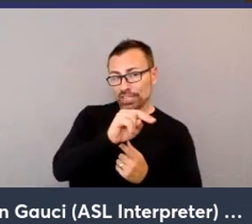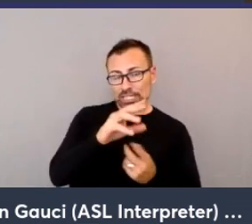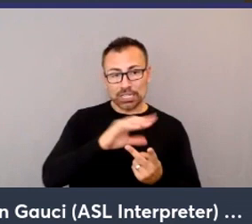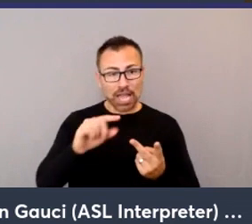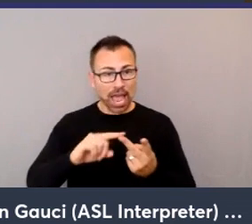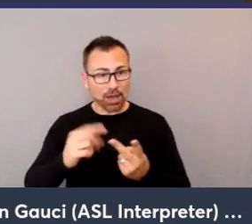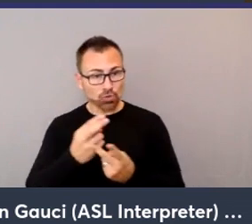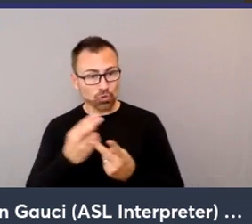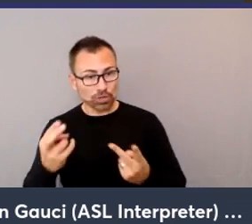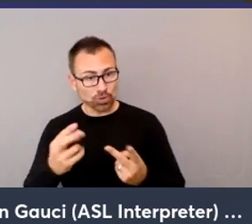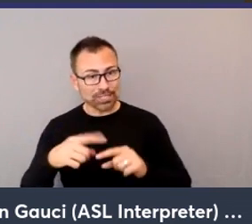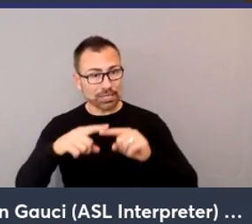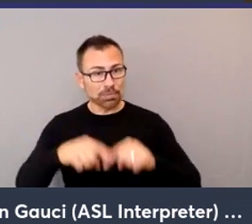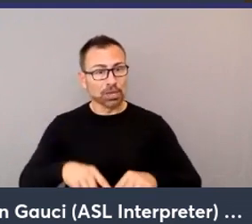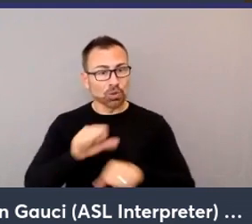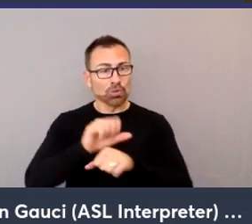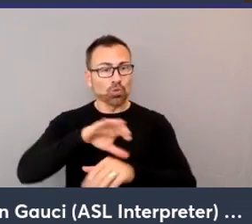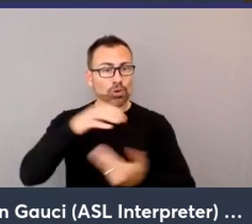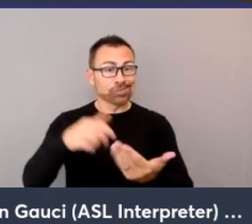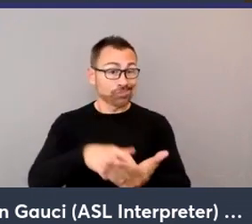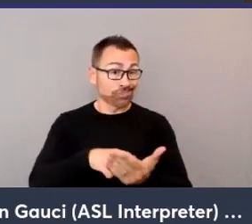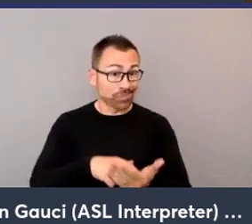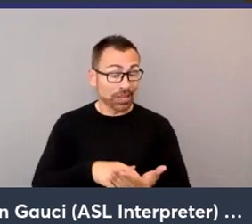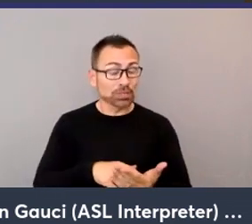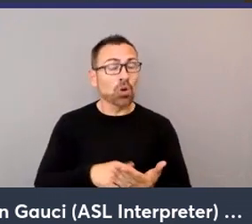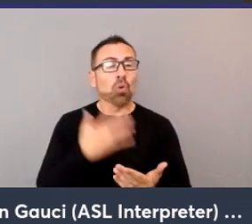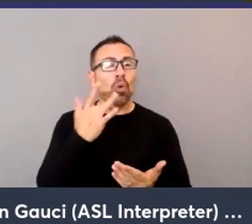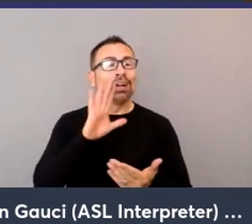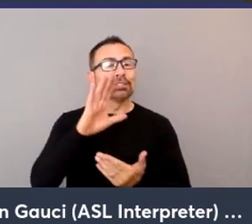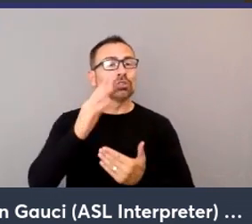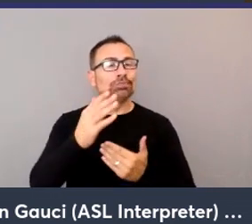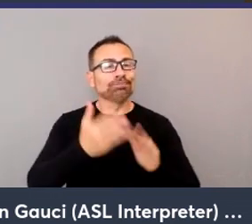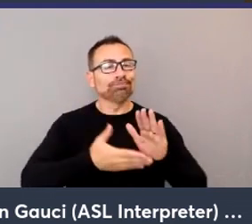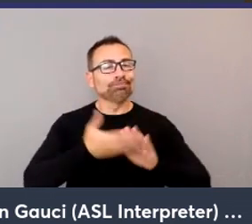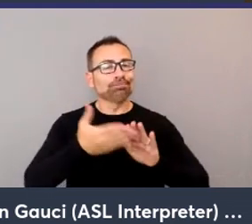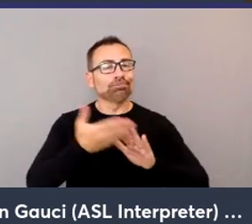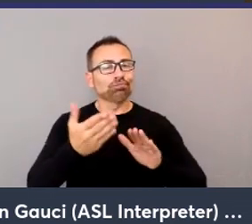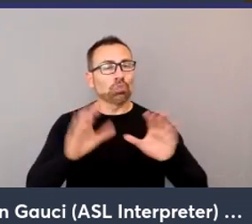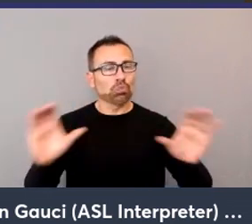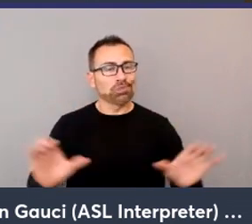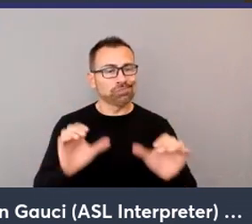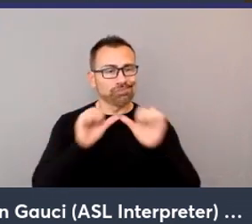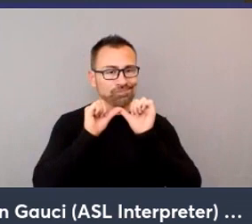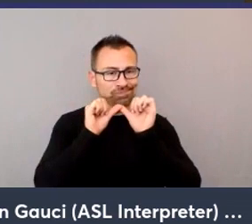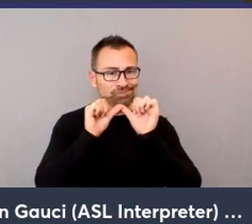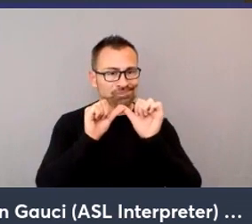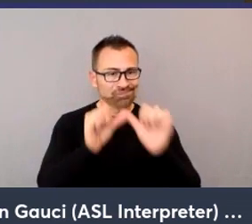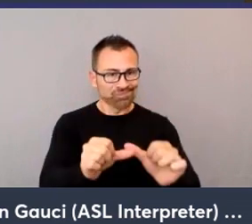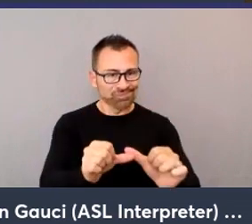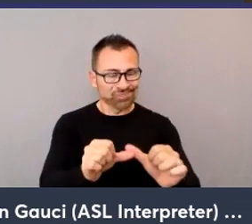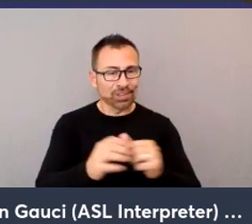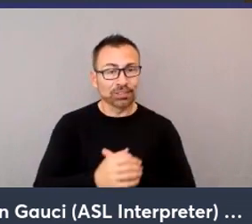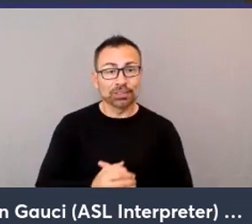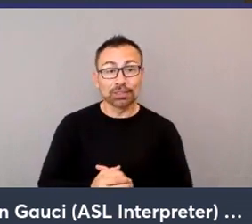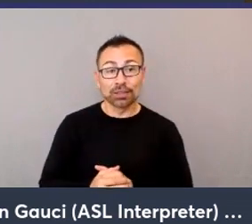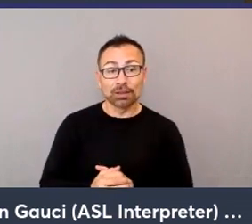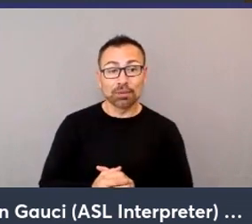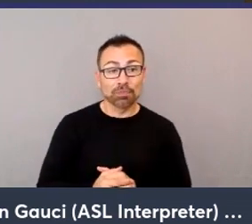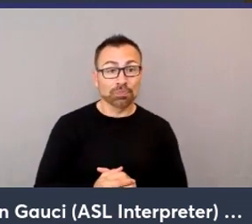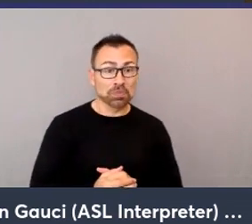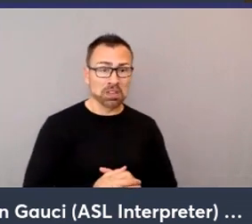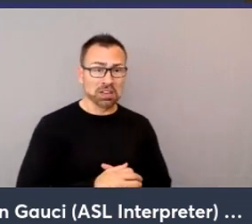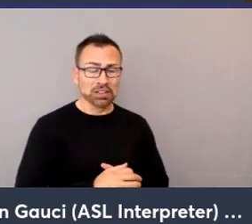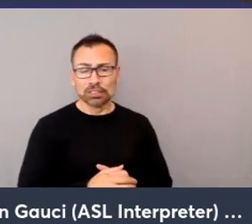you consistent performance. So is this scaling storage as well as compute? Correct. So I think this